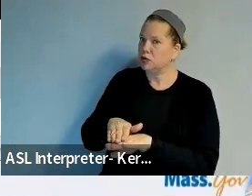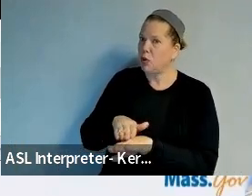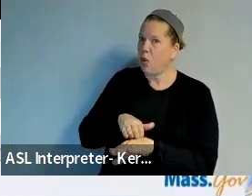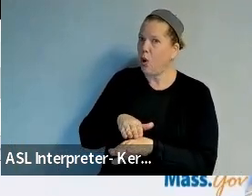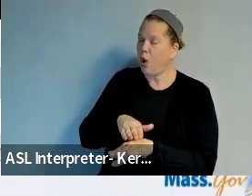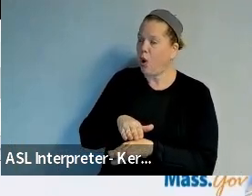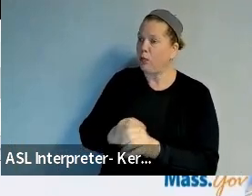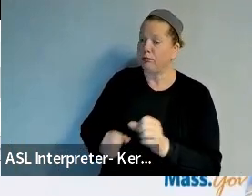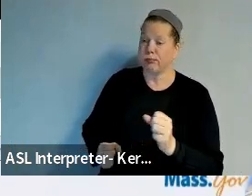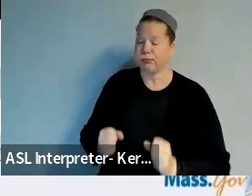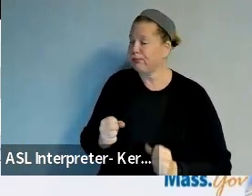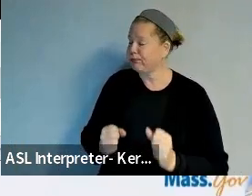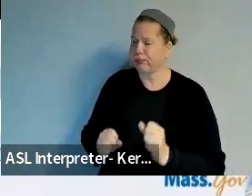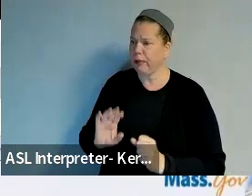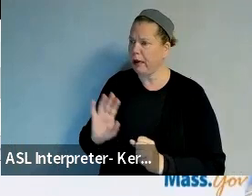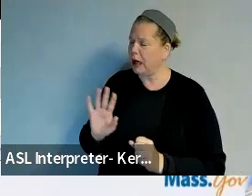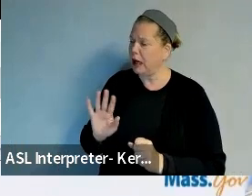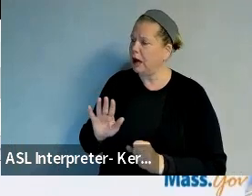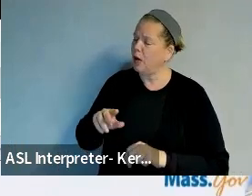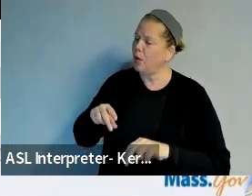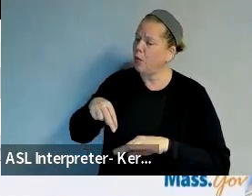before crossing.